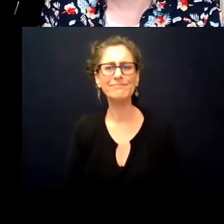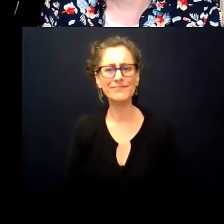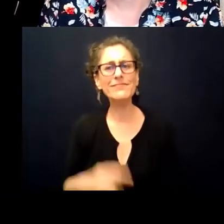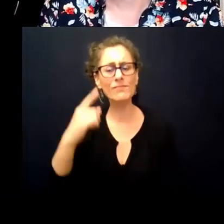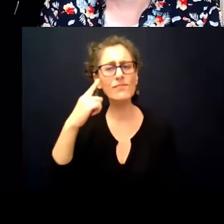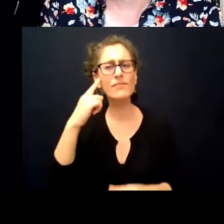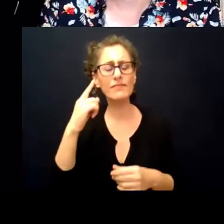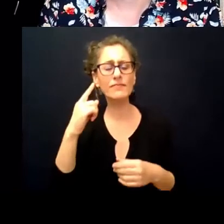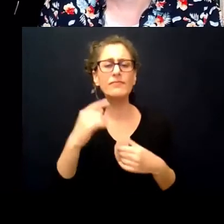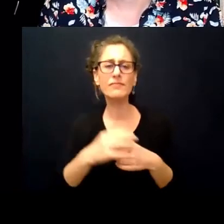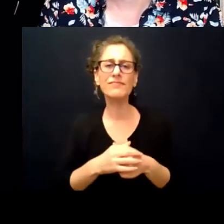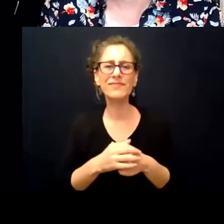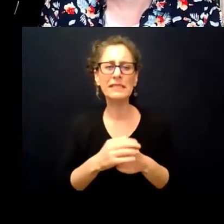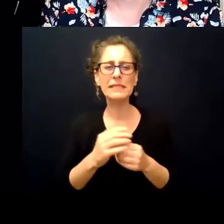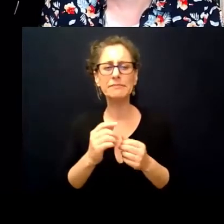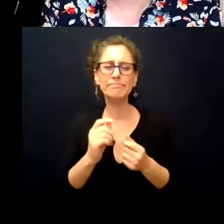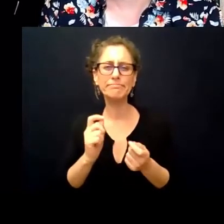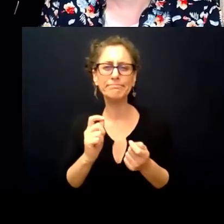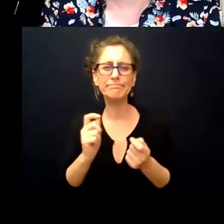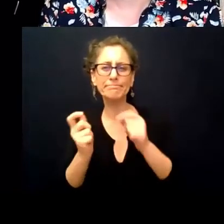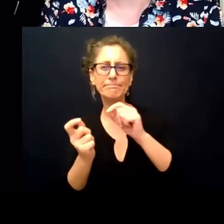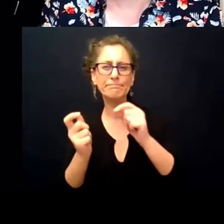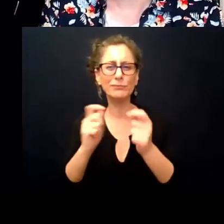a shifting,